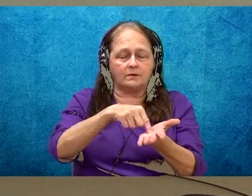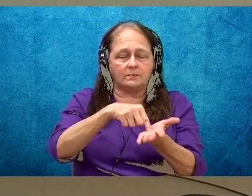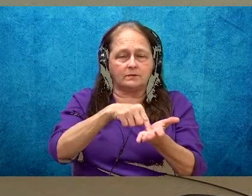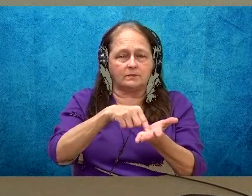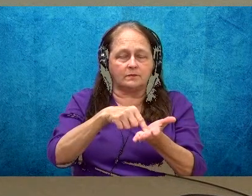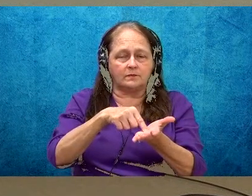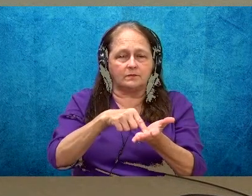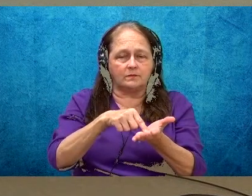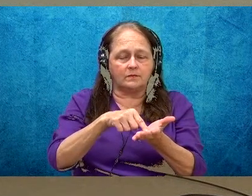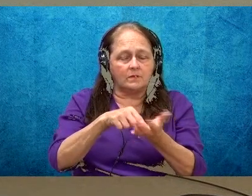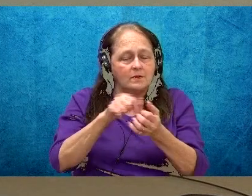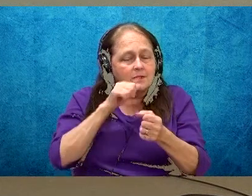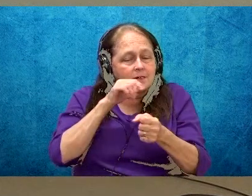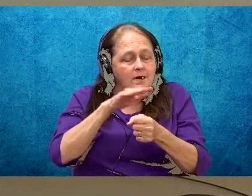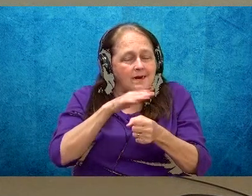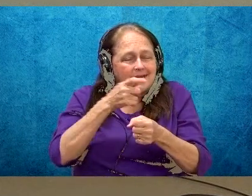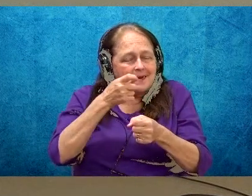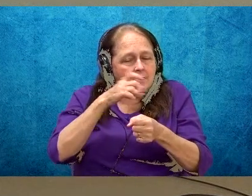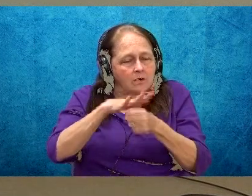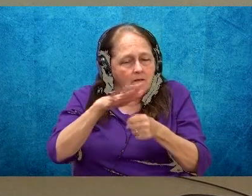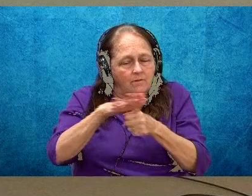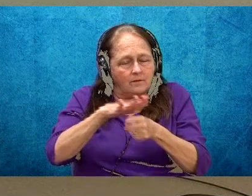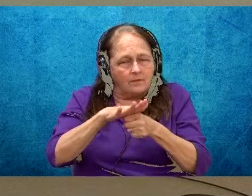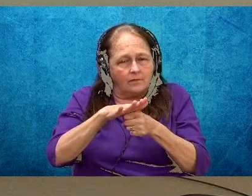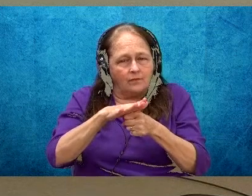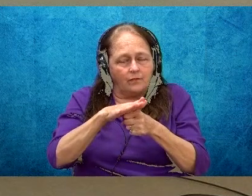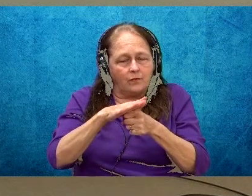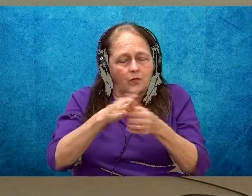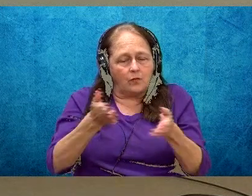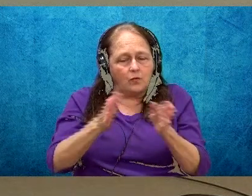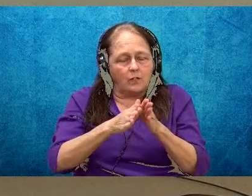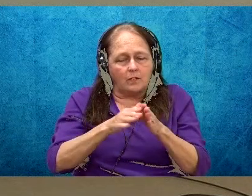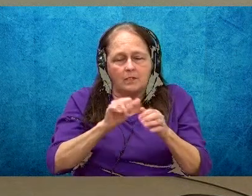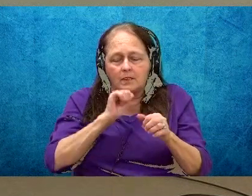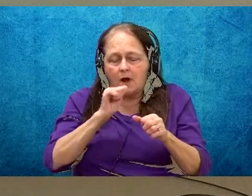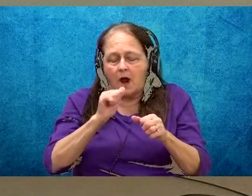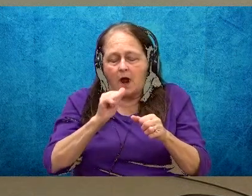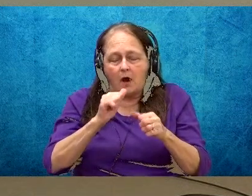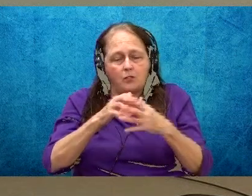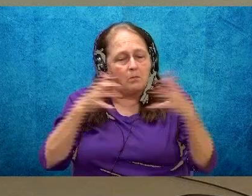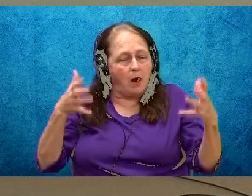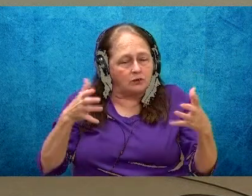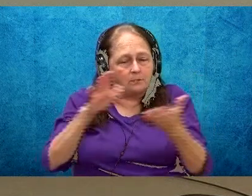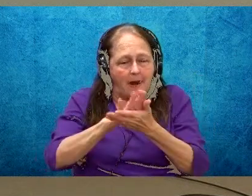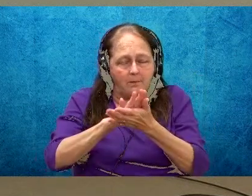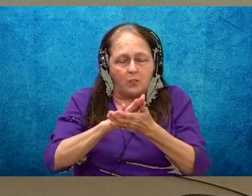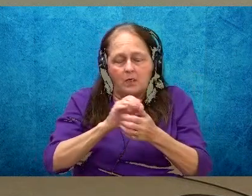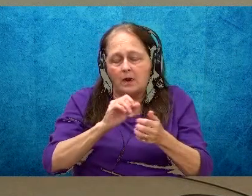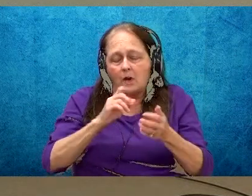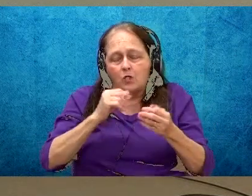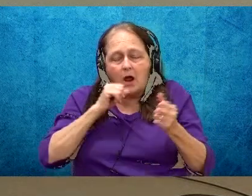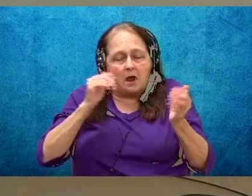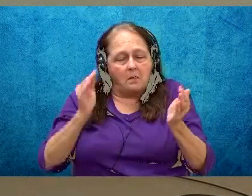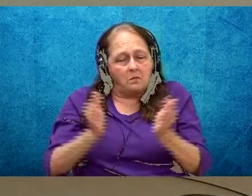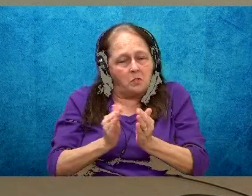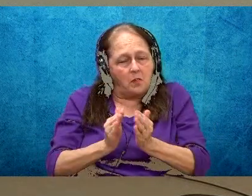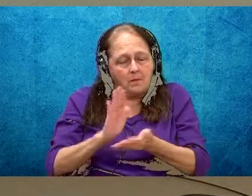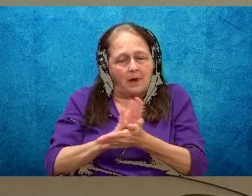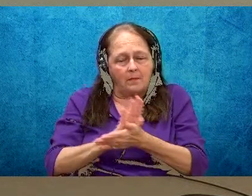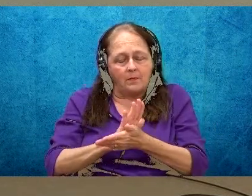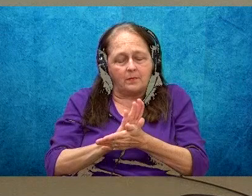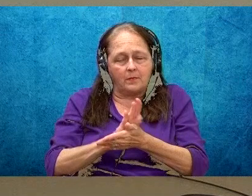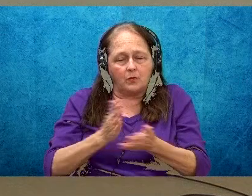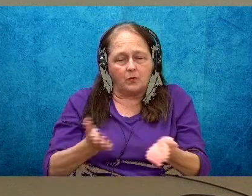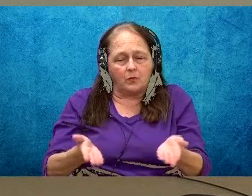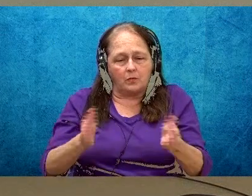only have just enough to wrap it. No under, no overage. I'm going to use this to